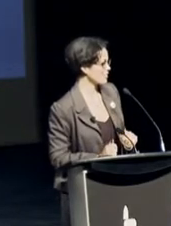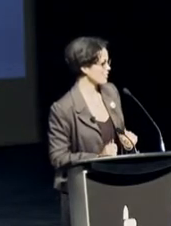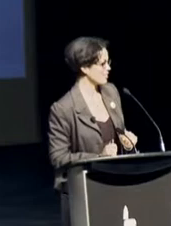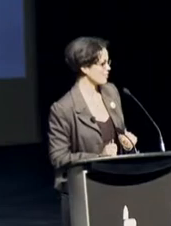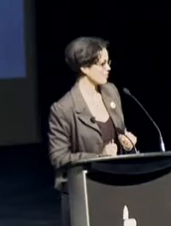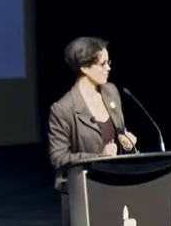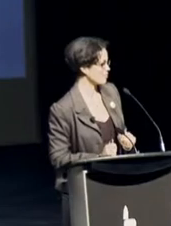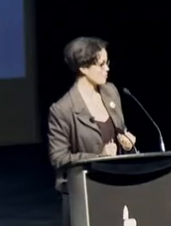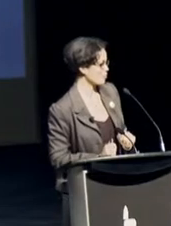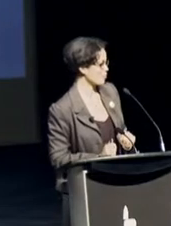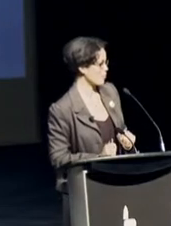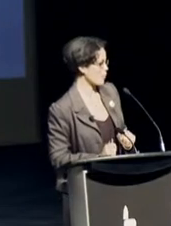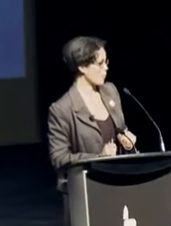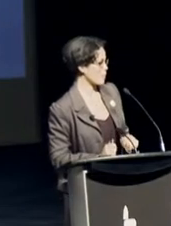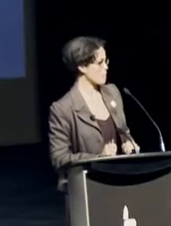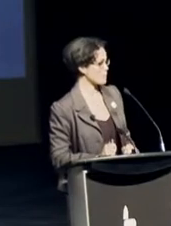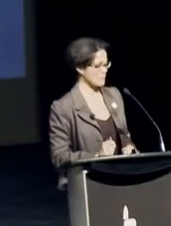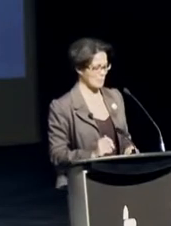stage.